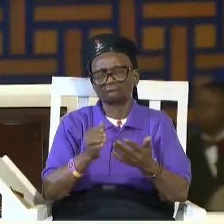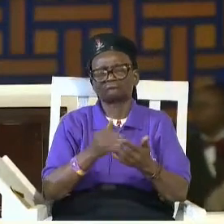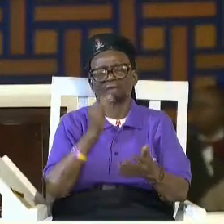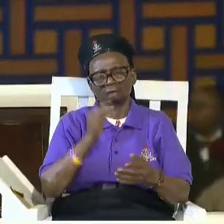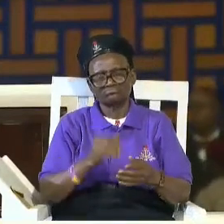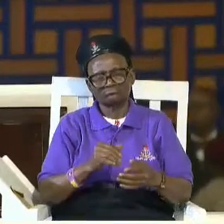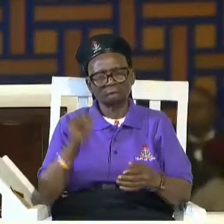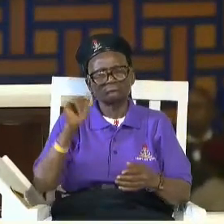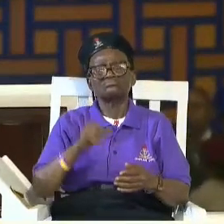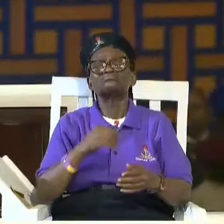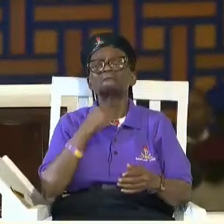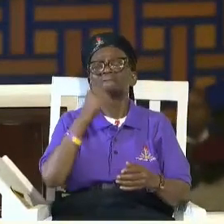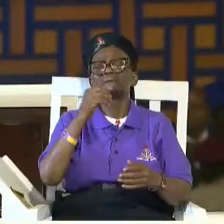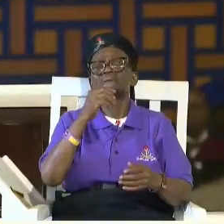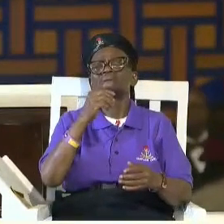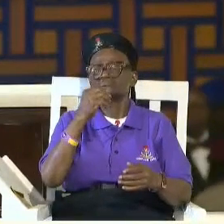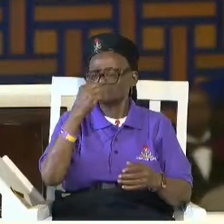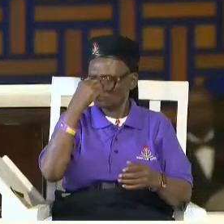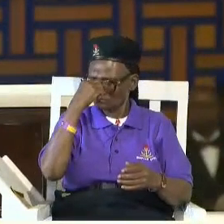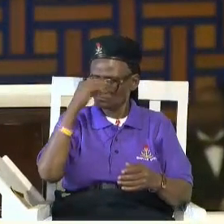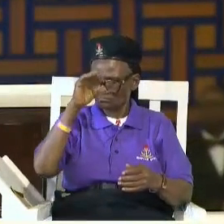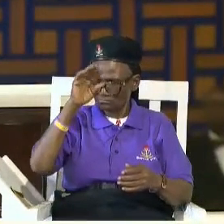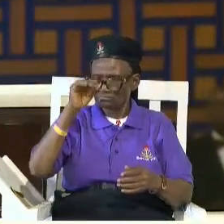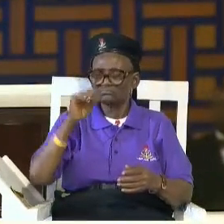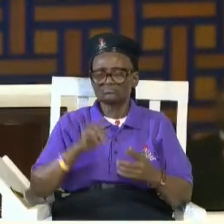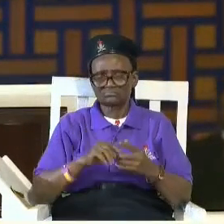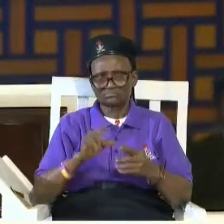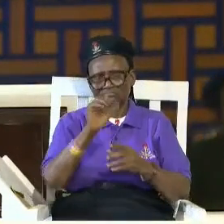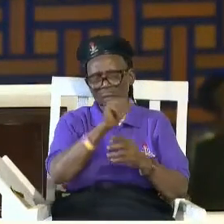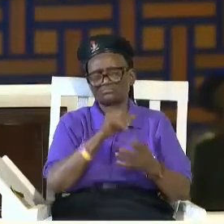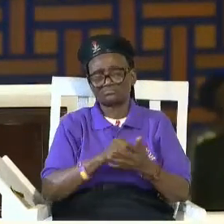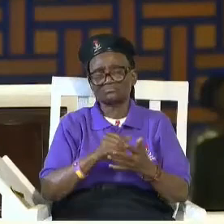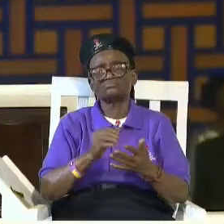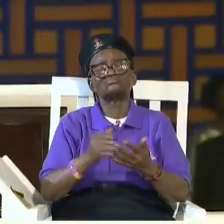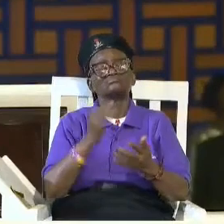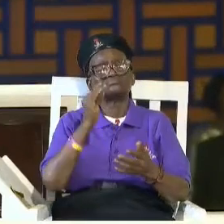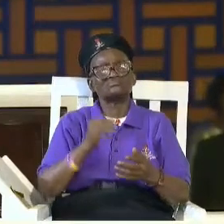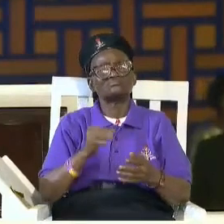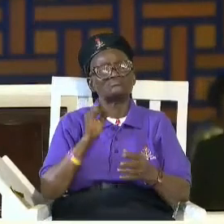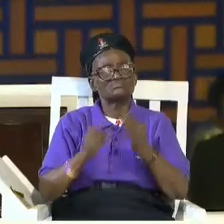They told him to take it easy. If he had listened to them,